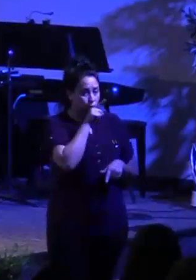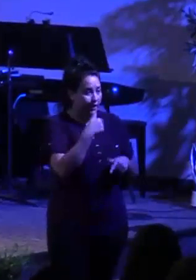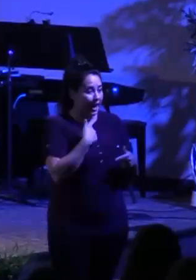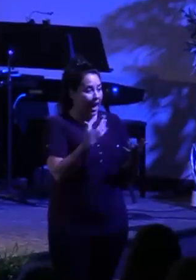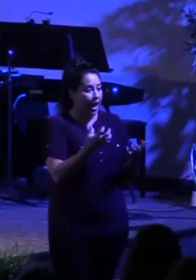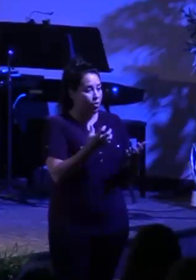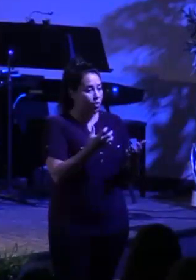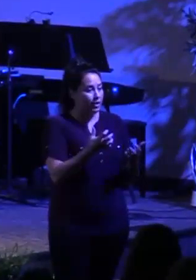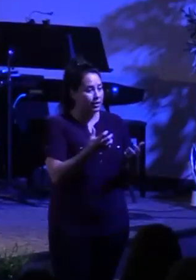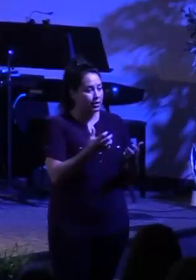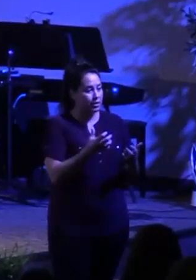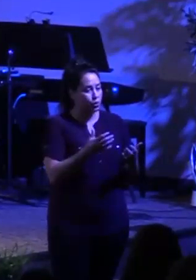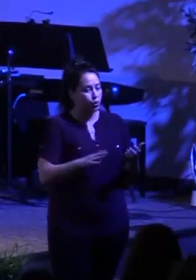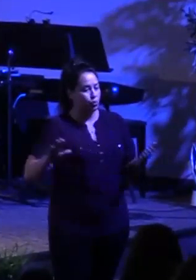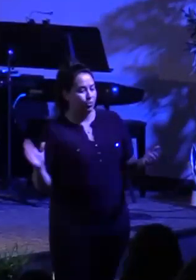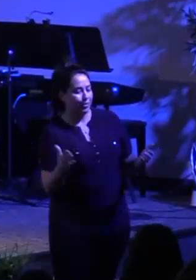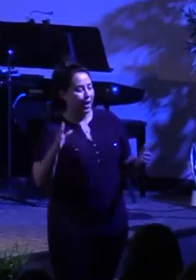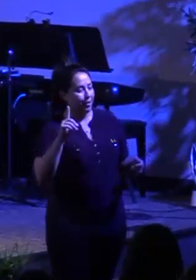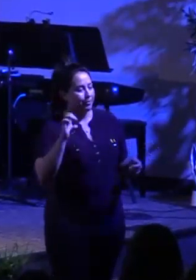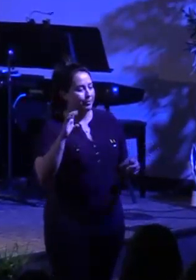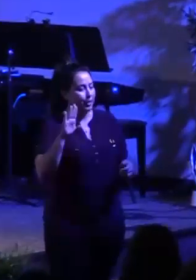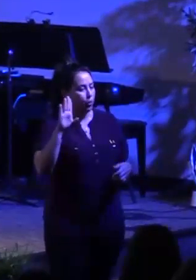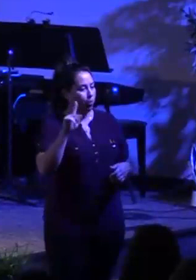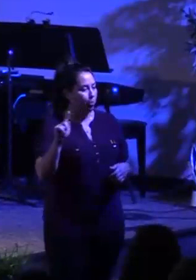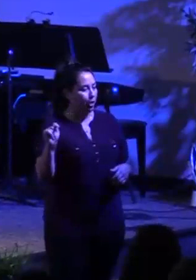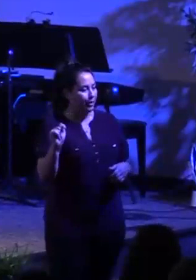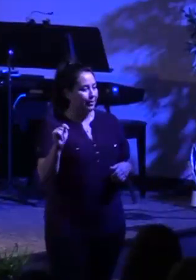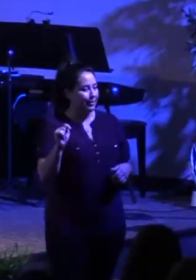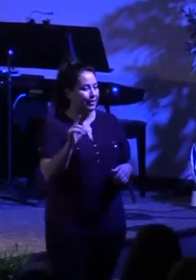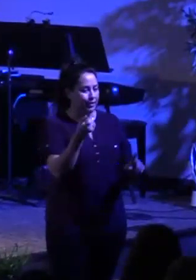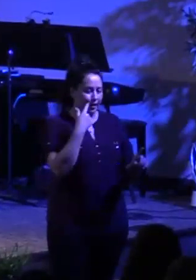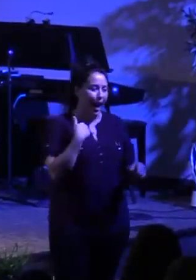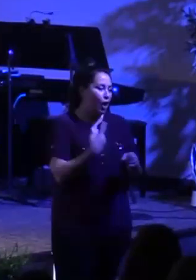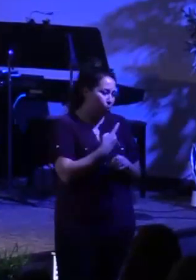wanted to slap Deb's bottom, because I do that regularly.